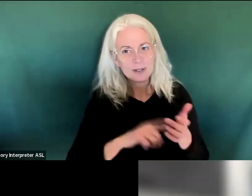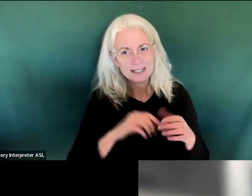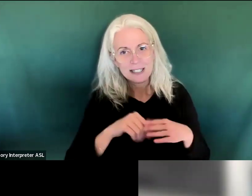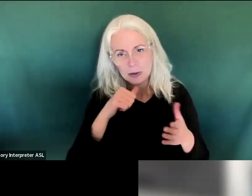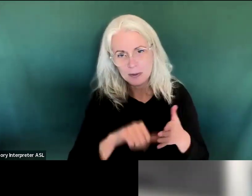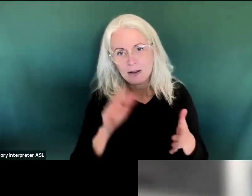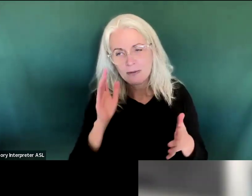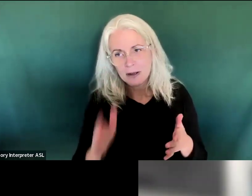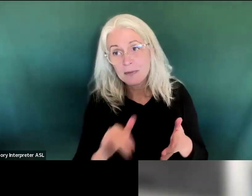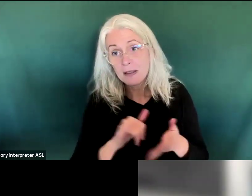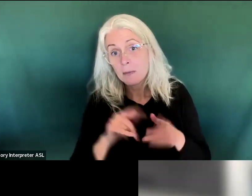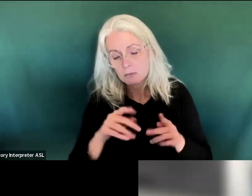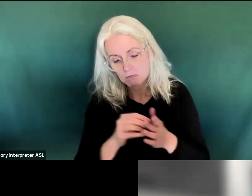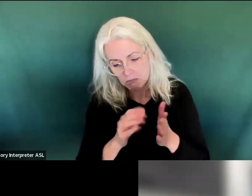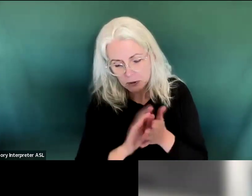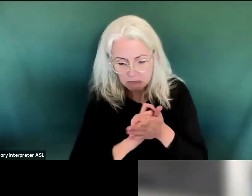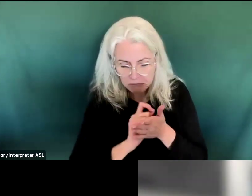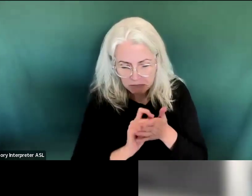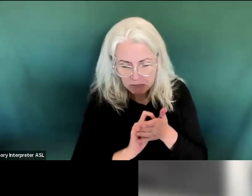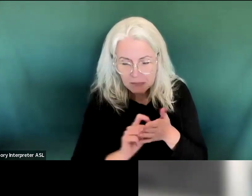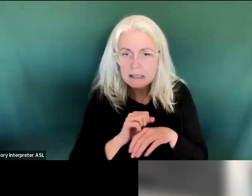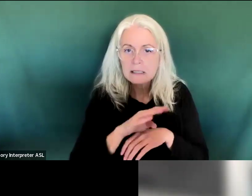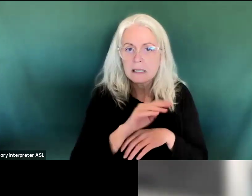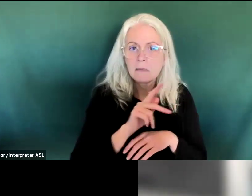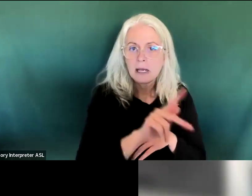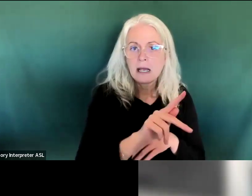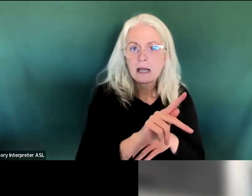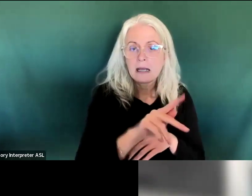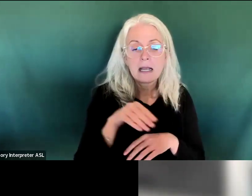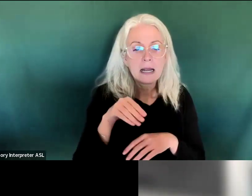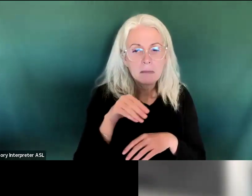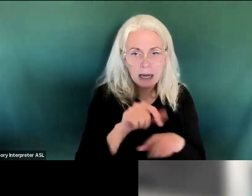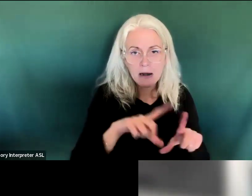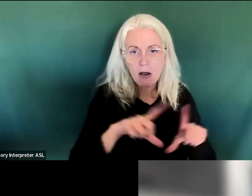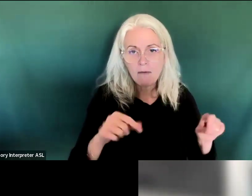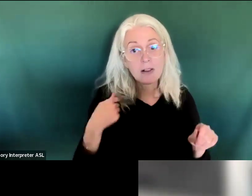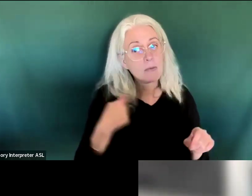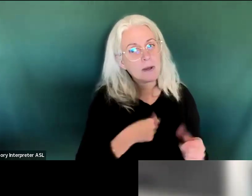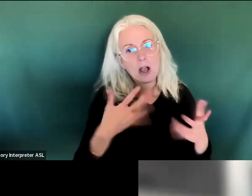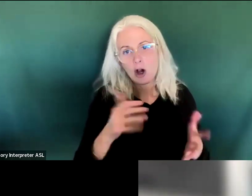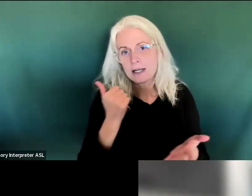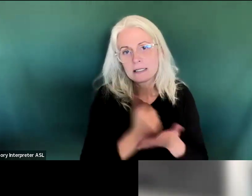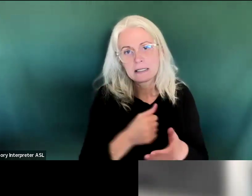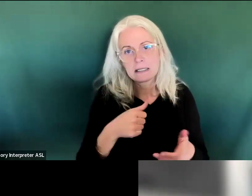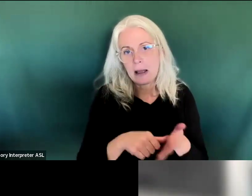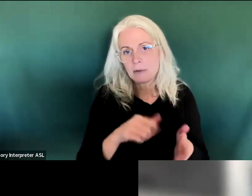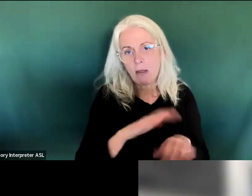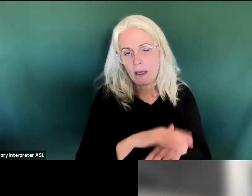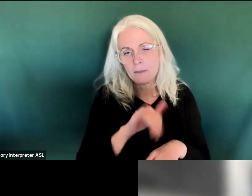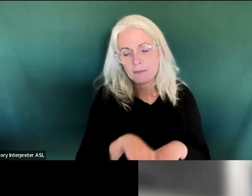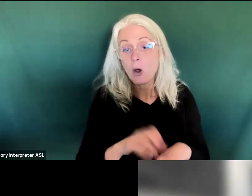that individual could fill it out by hand and send it back in a prepaid return envelope that we send with it. Or they could